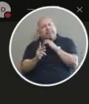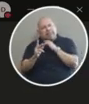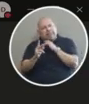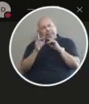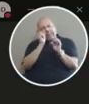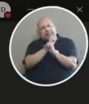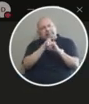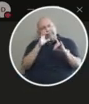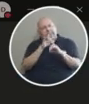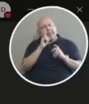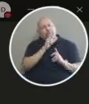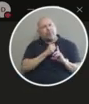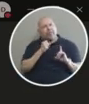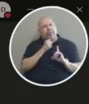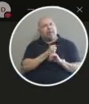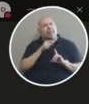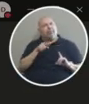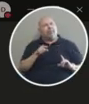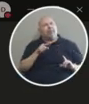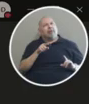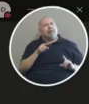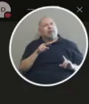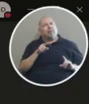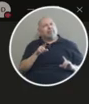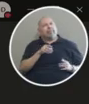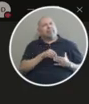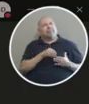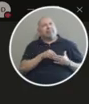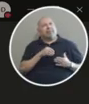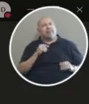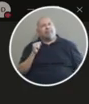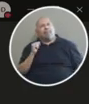to impact with these $850,000.